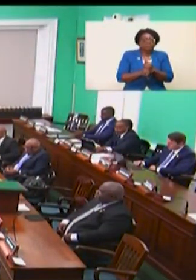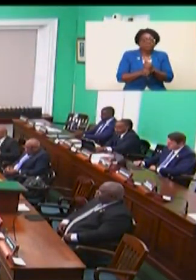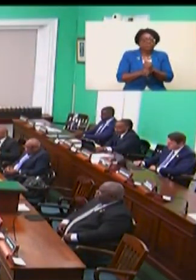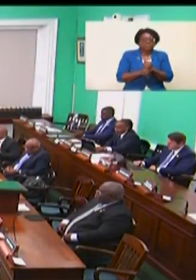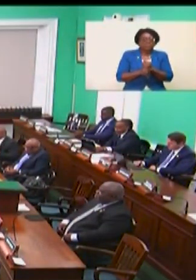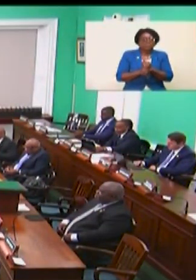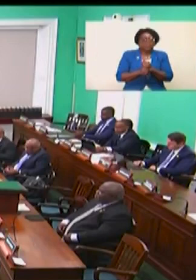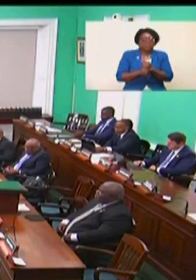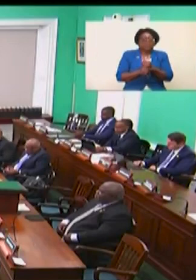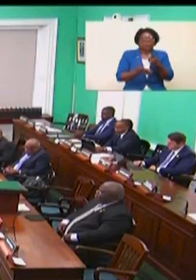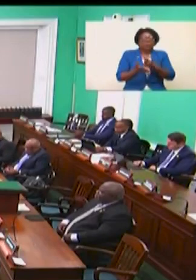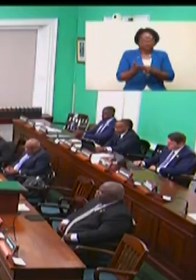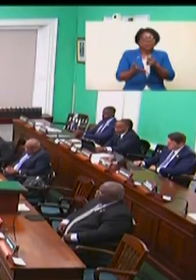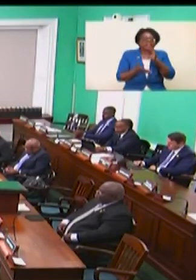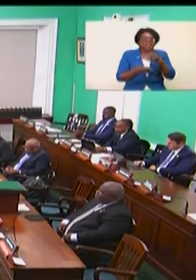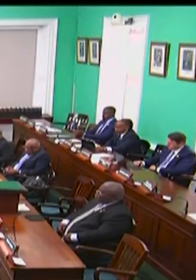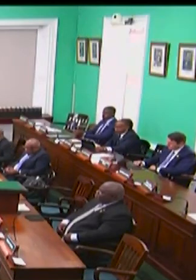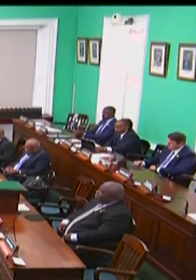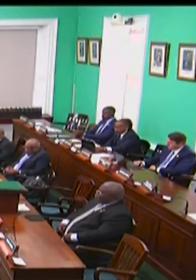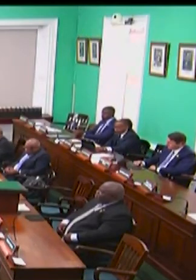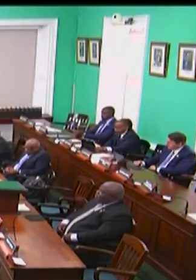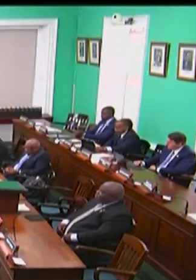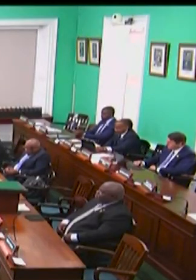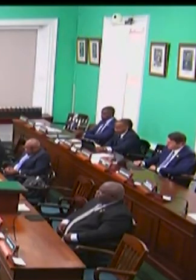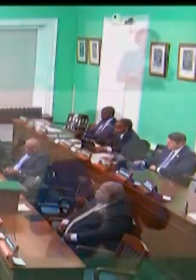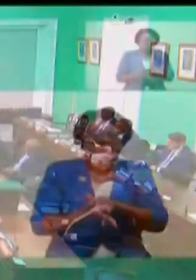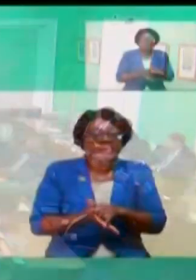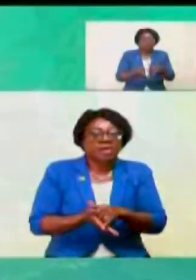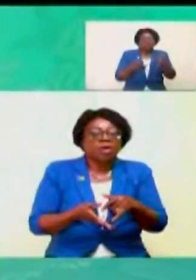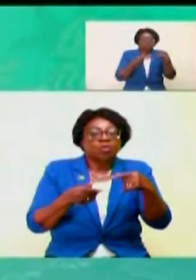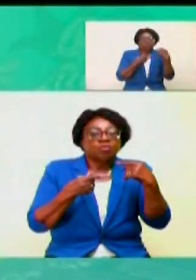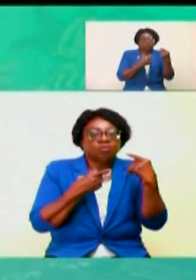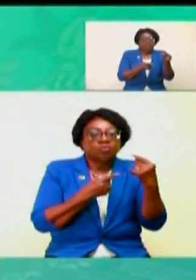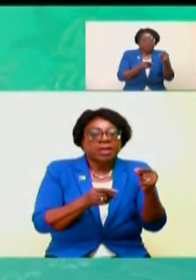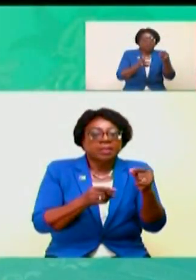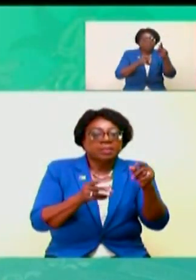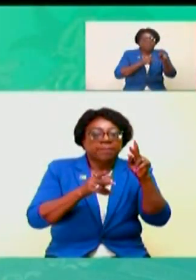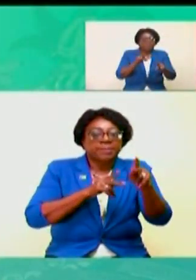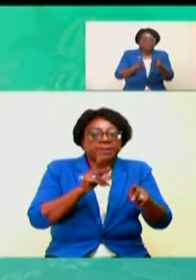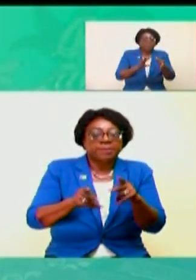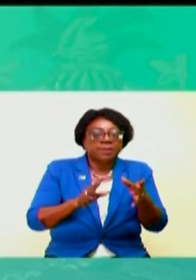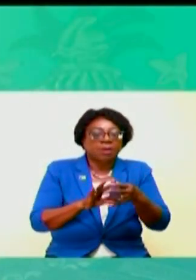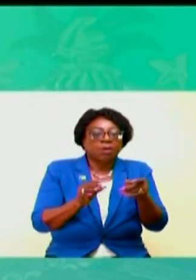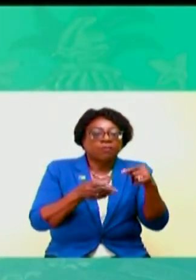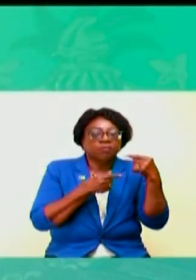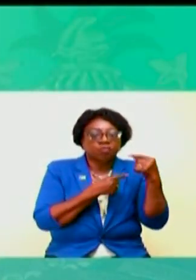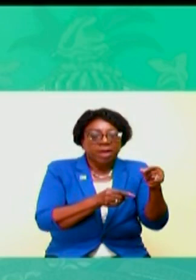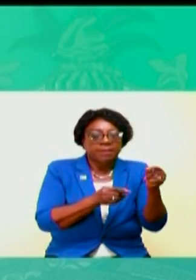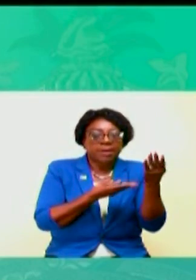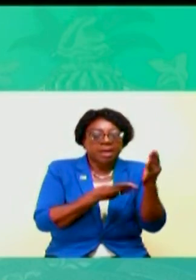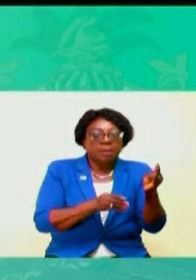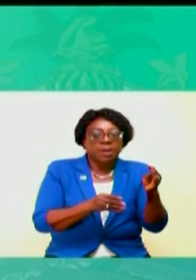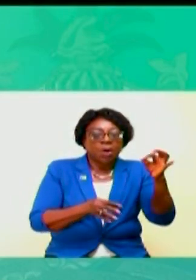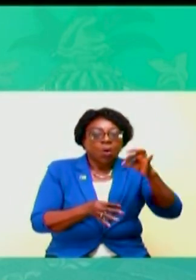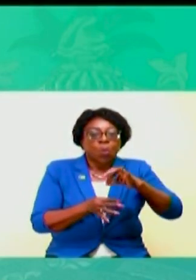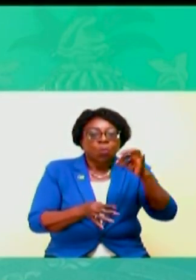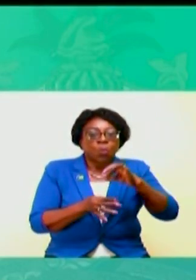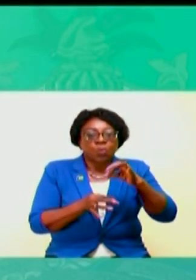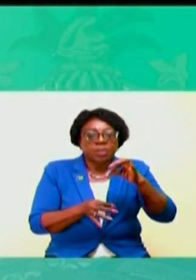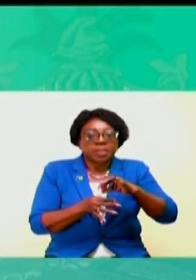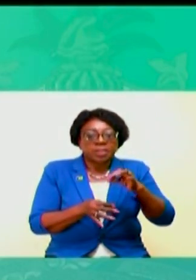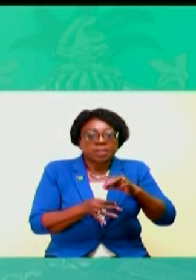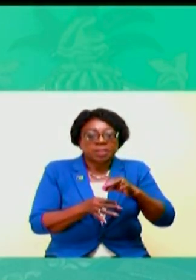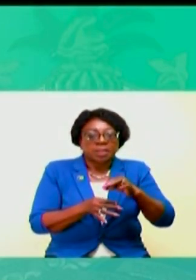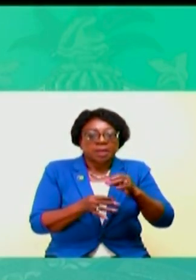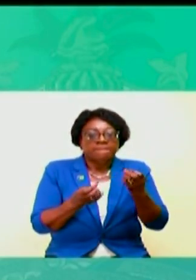made is that Grand Bahama, the people of Grand Bahama voted overwhelmingly.